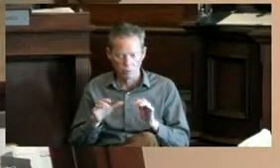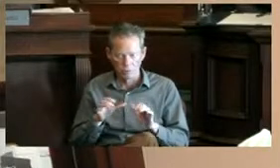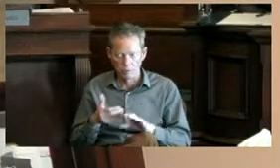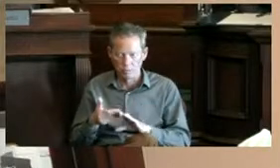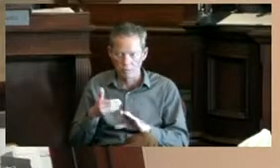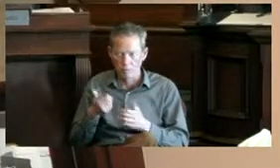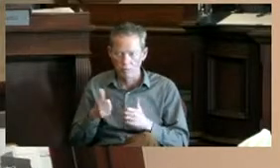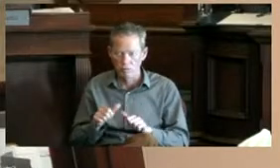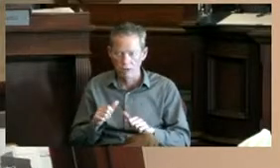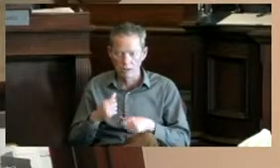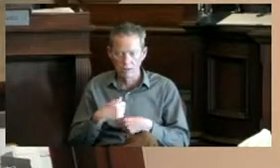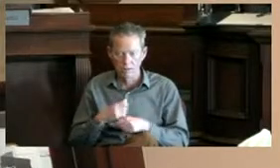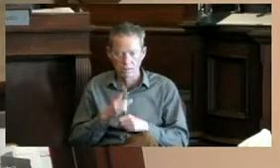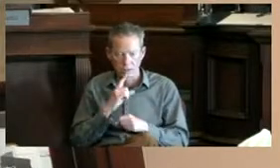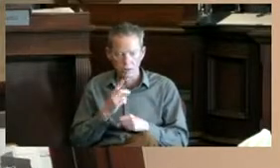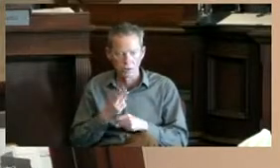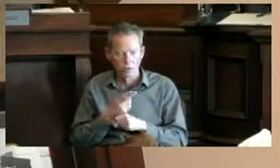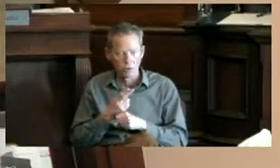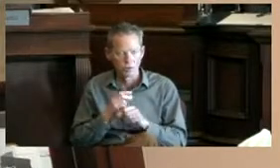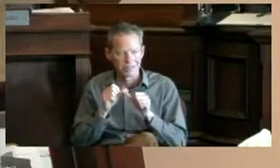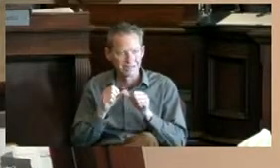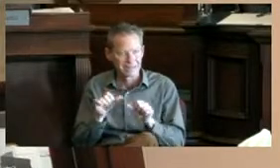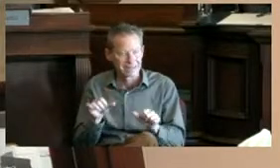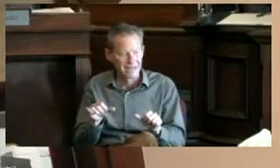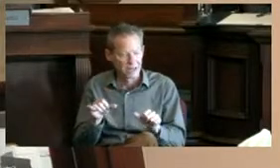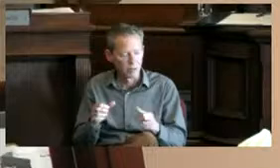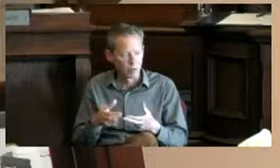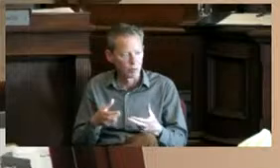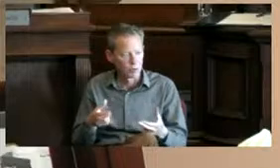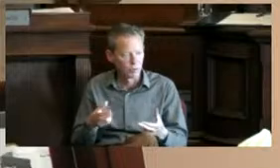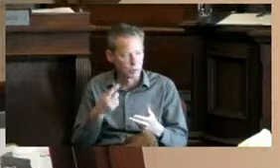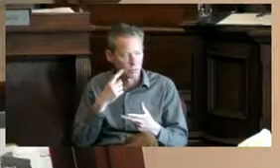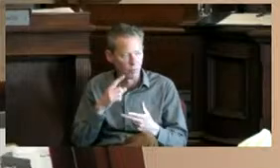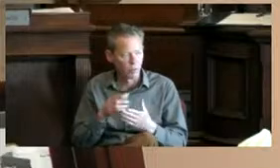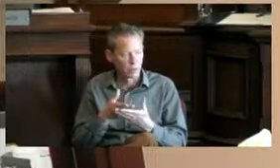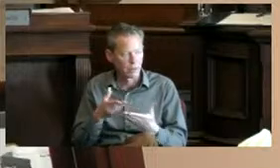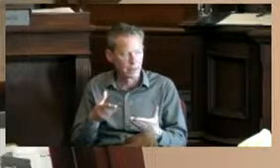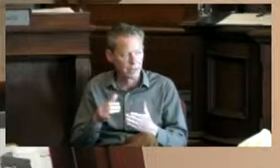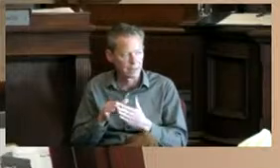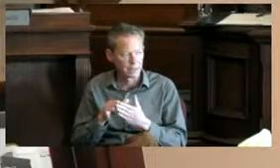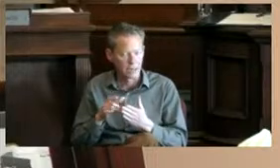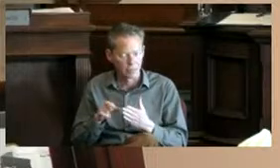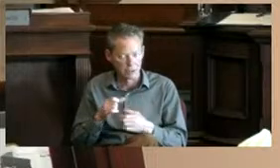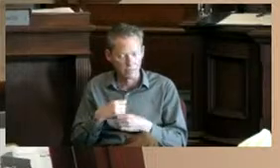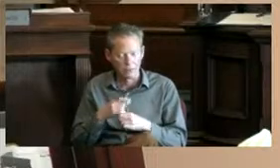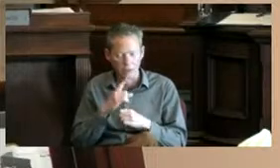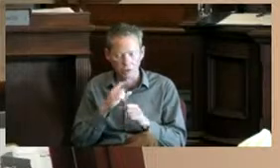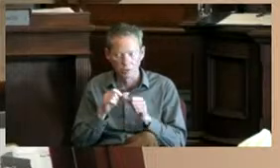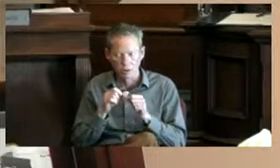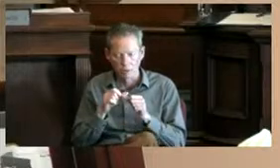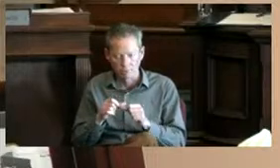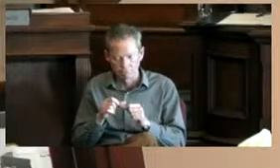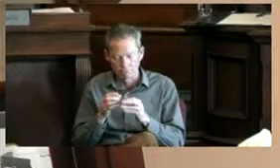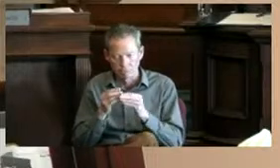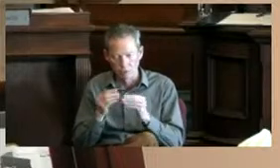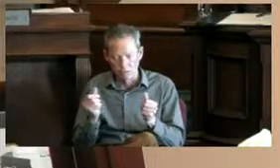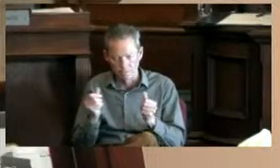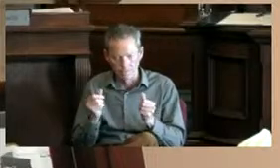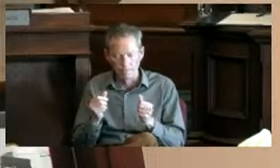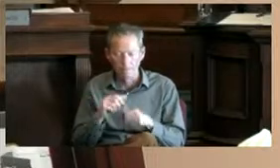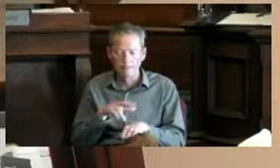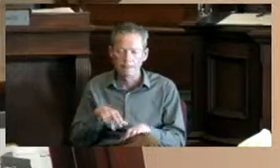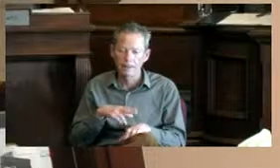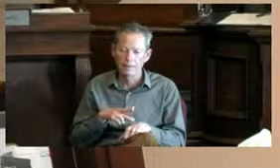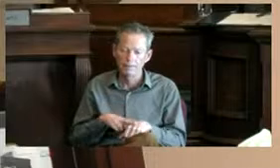to make sure that we use sustainable resources to the things that we need to make sure that we stay on top of. Of